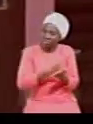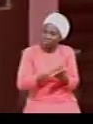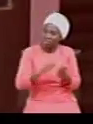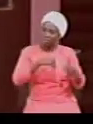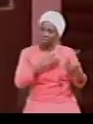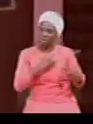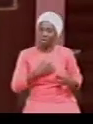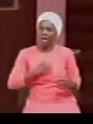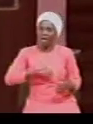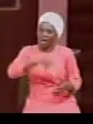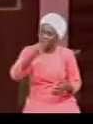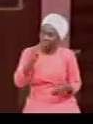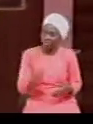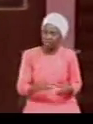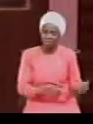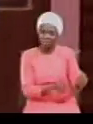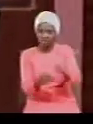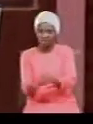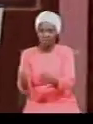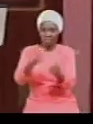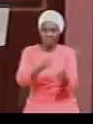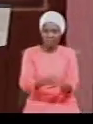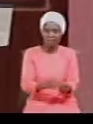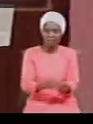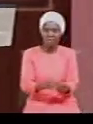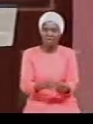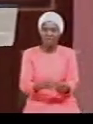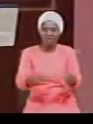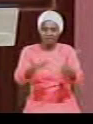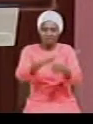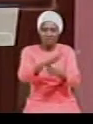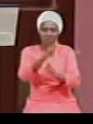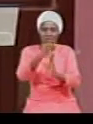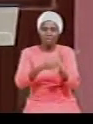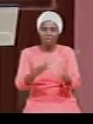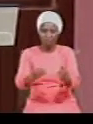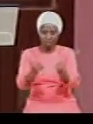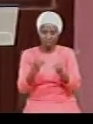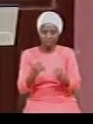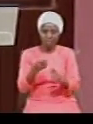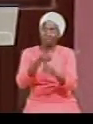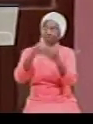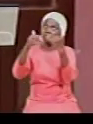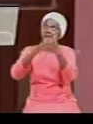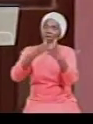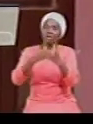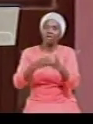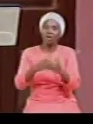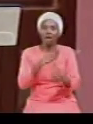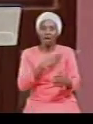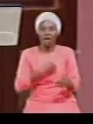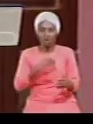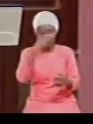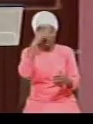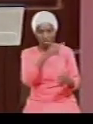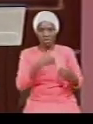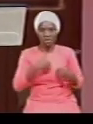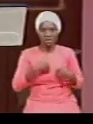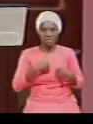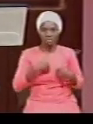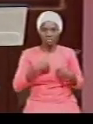need the baptism, the immersion, the endowment of power from on high. And he has gone to